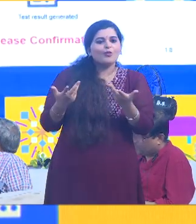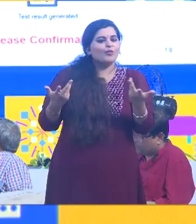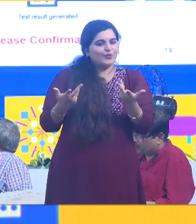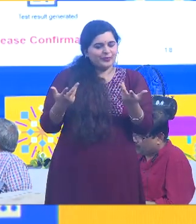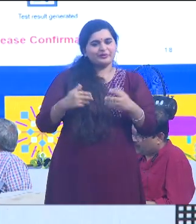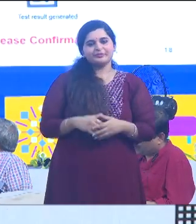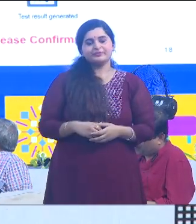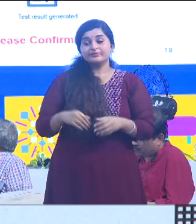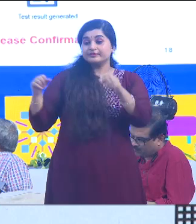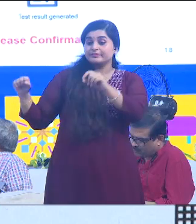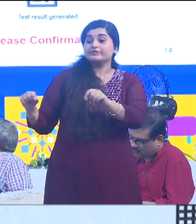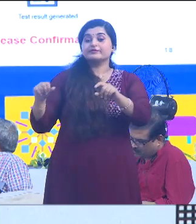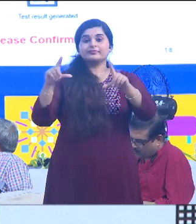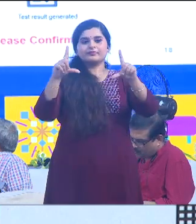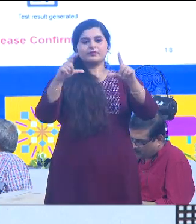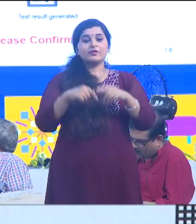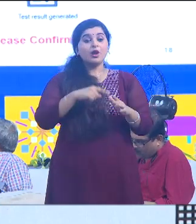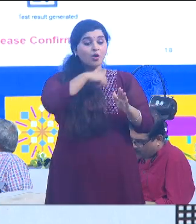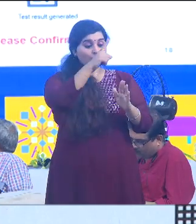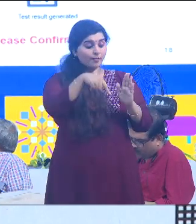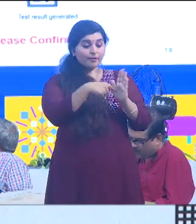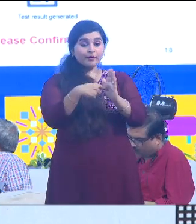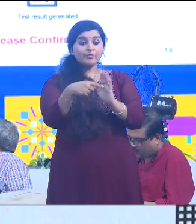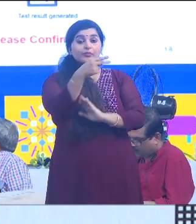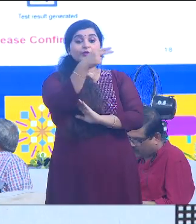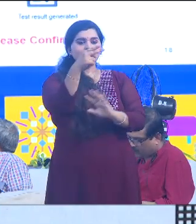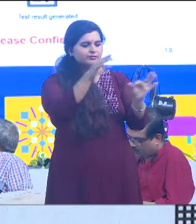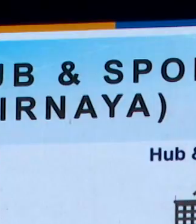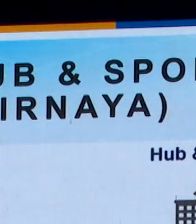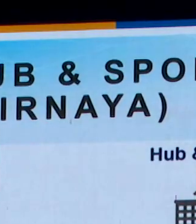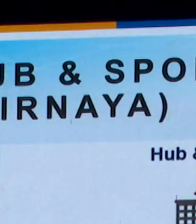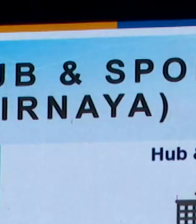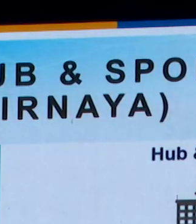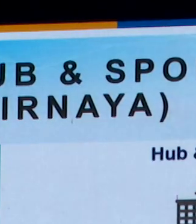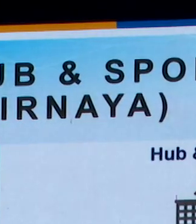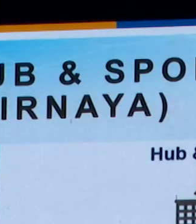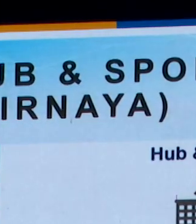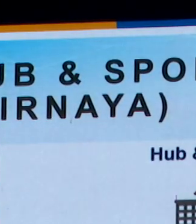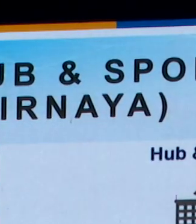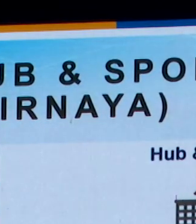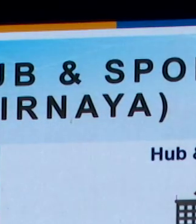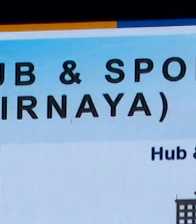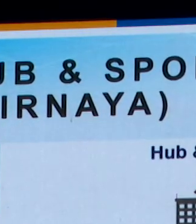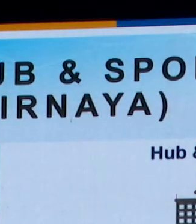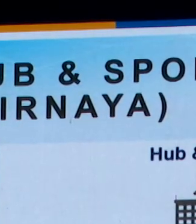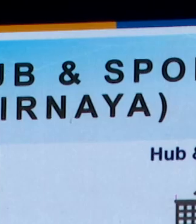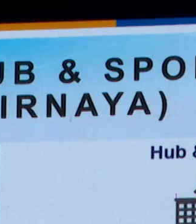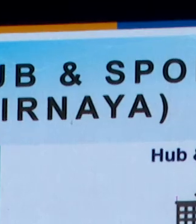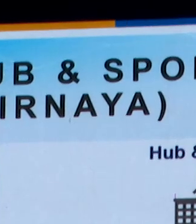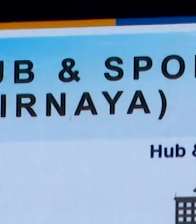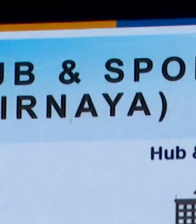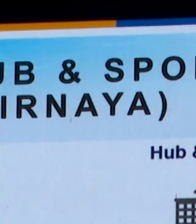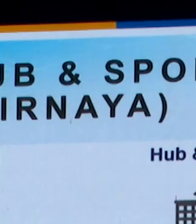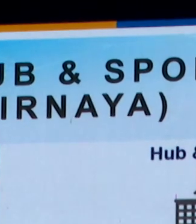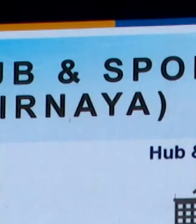The hub and spoke model, lab network that has been introduced, the Nirnaya, outbreak response and communicable disease confirmation has become